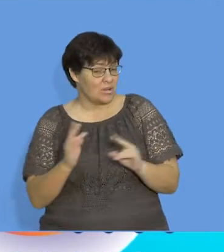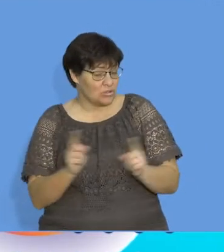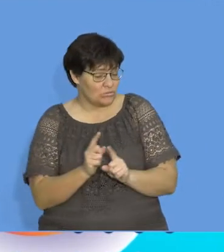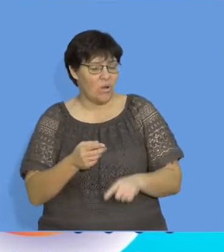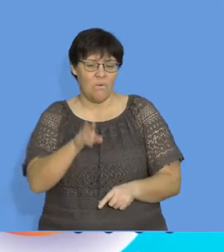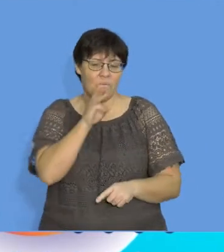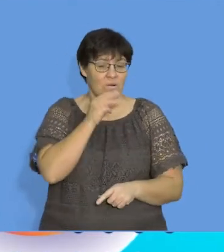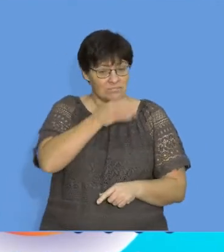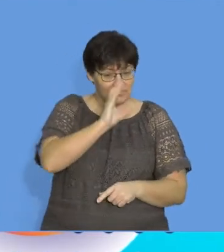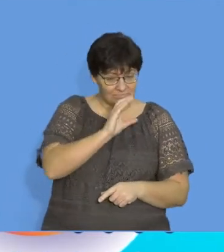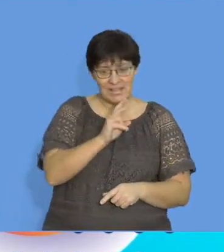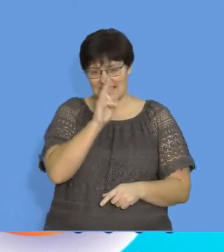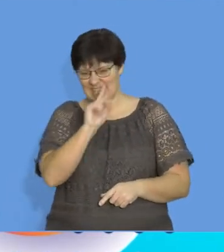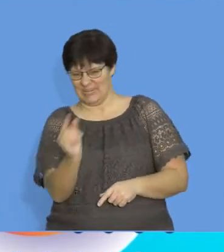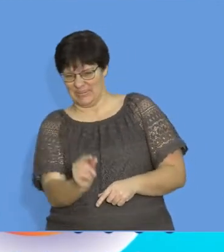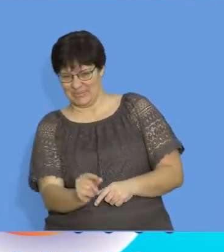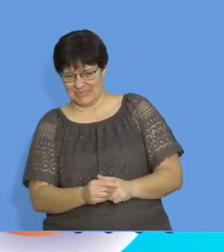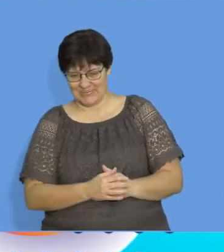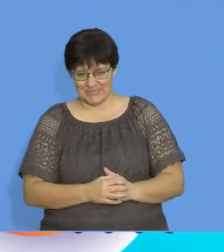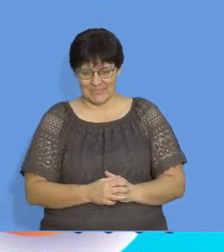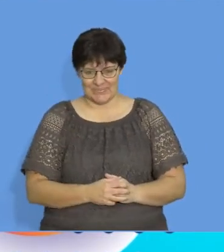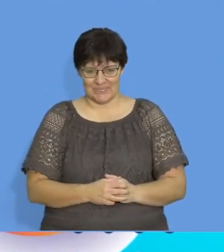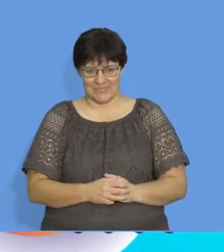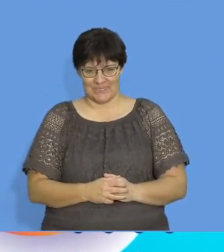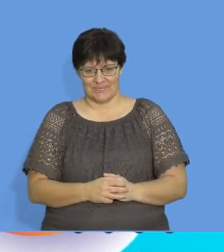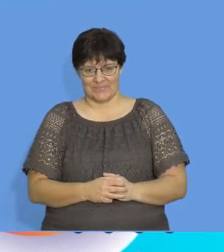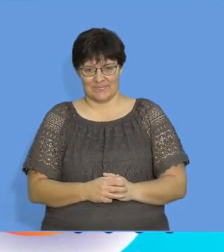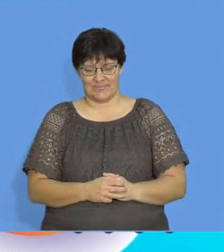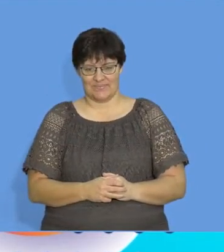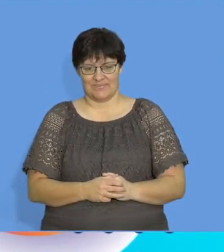some water, and I'll see you in a couple of minutes.